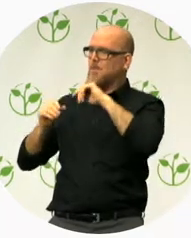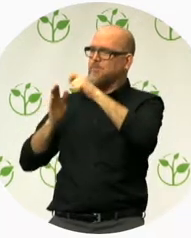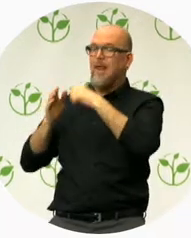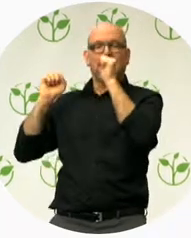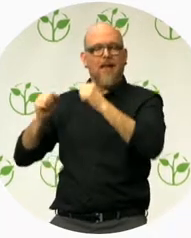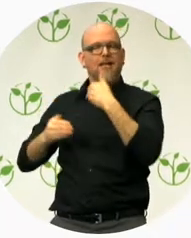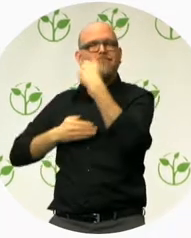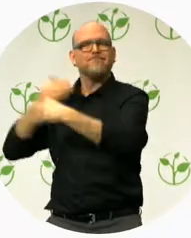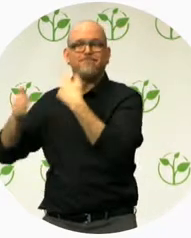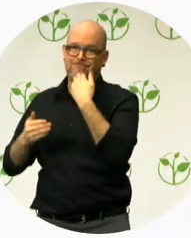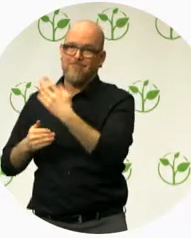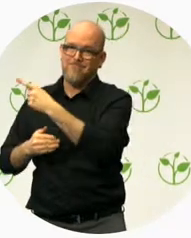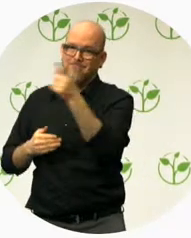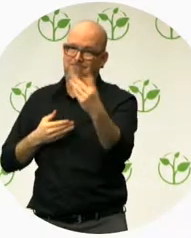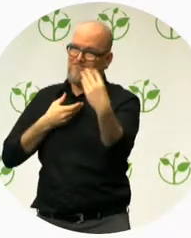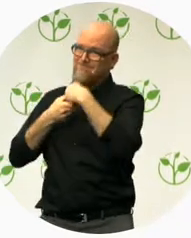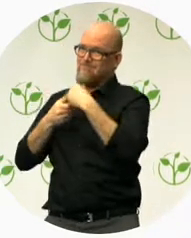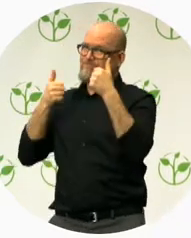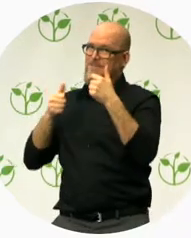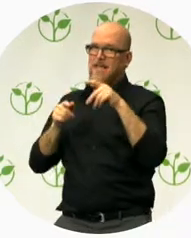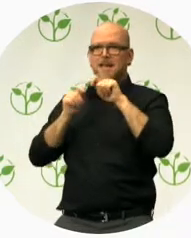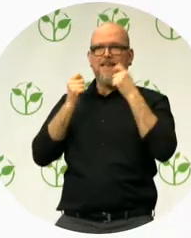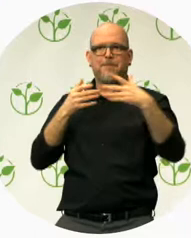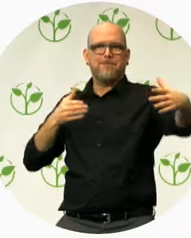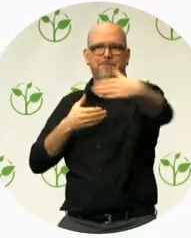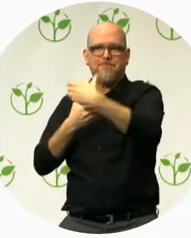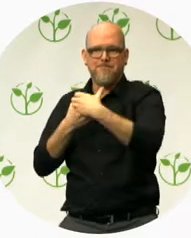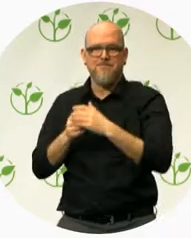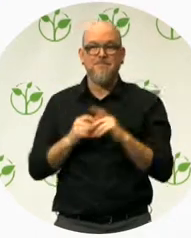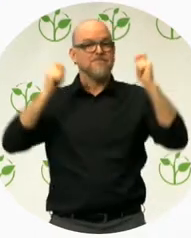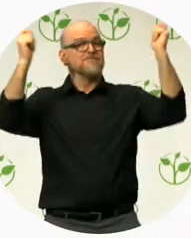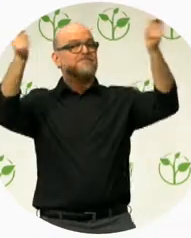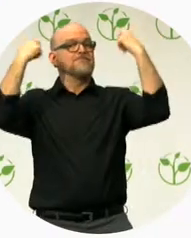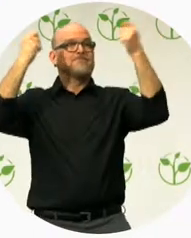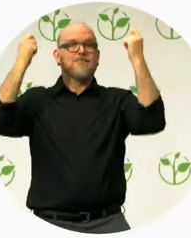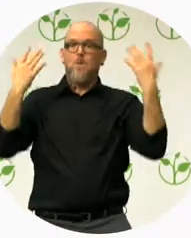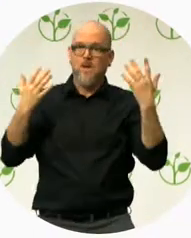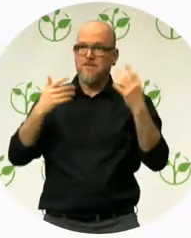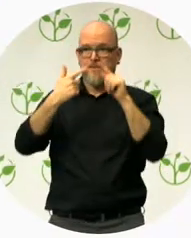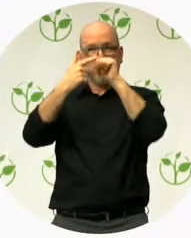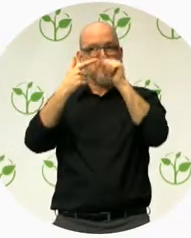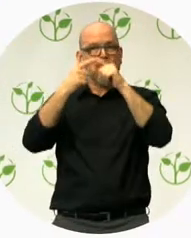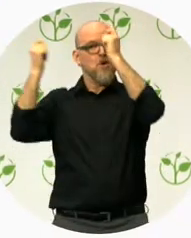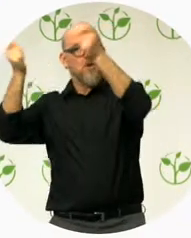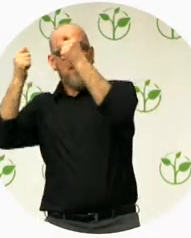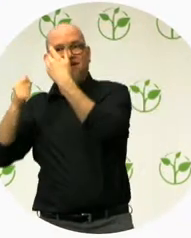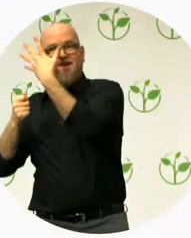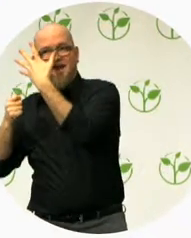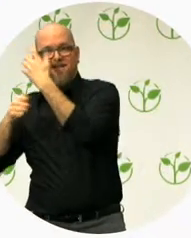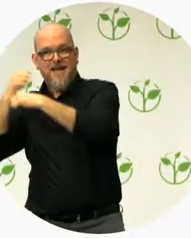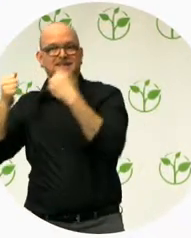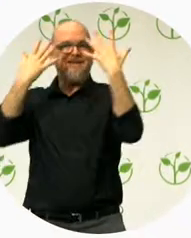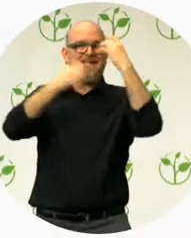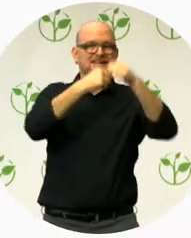And since we want to celebrate these two anniversaries together with you, we have prepared